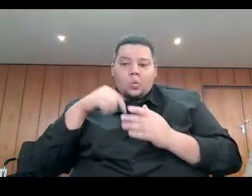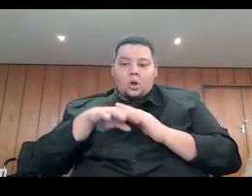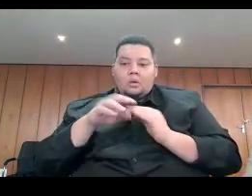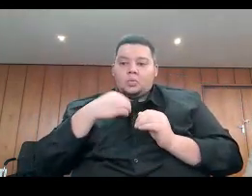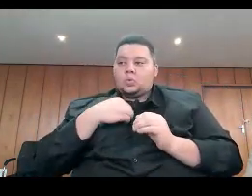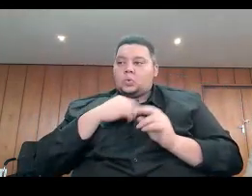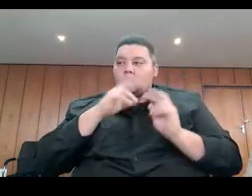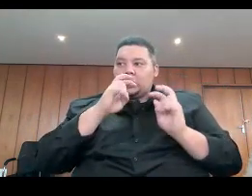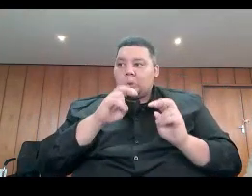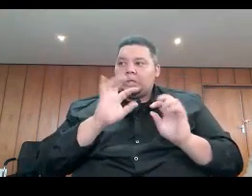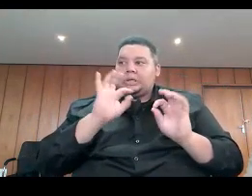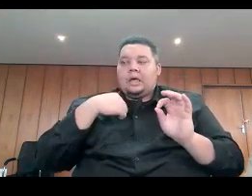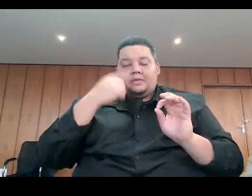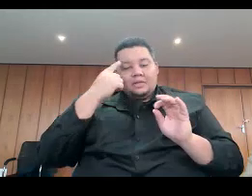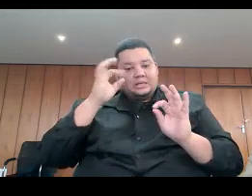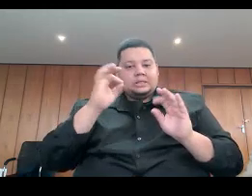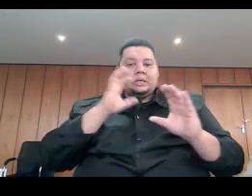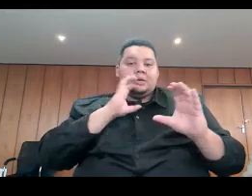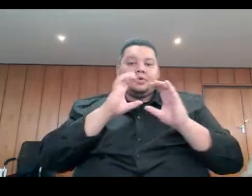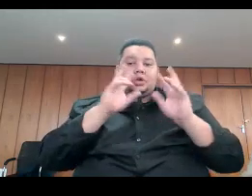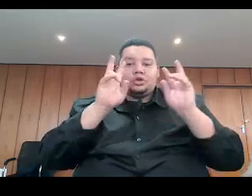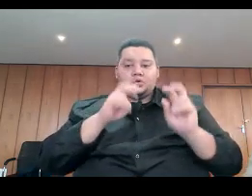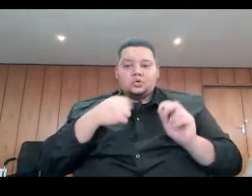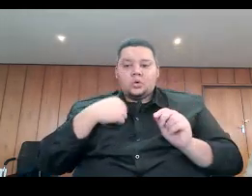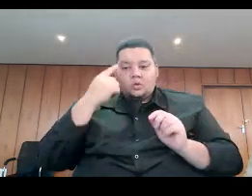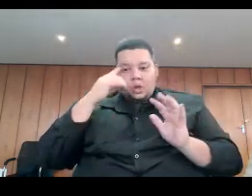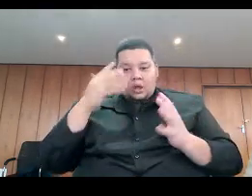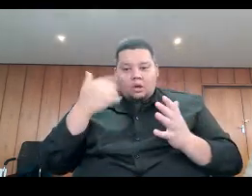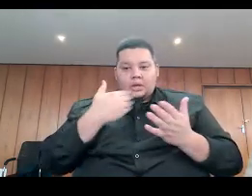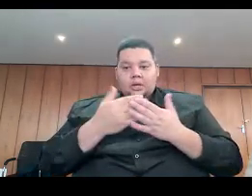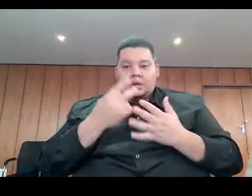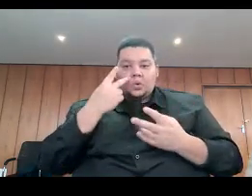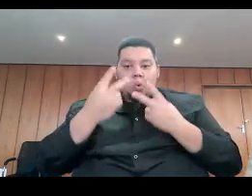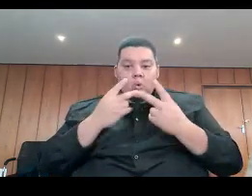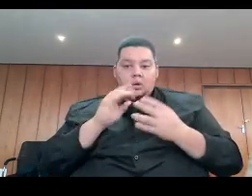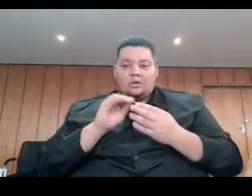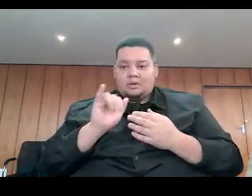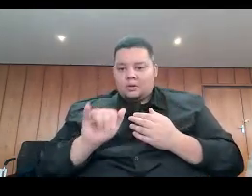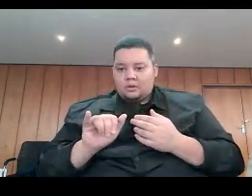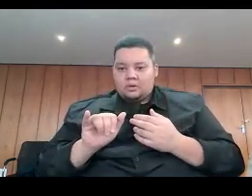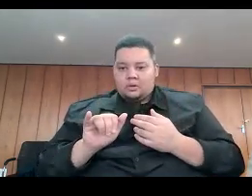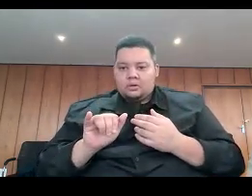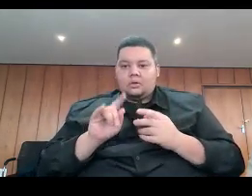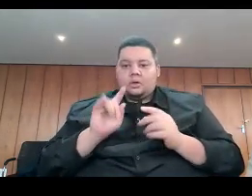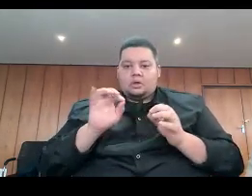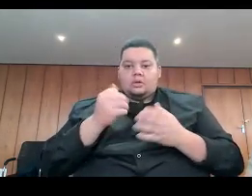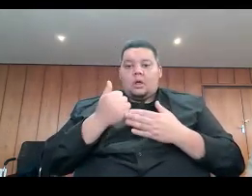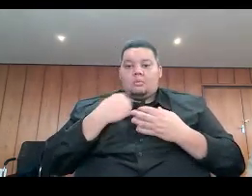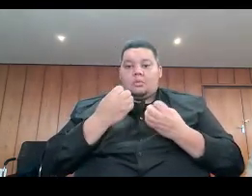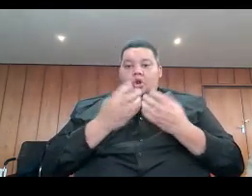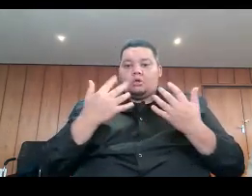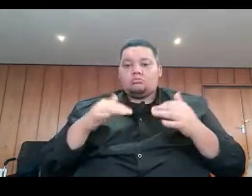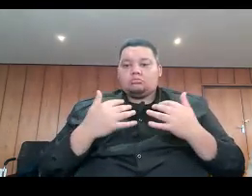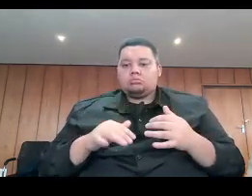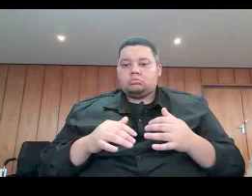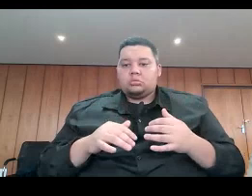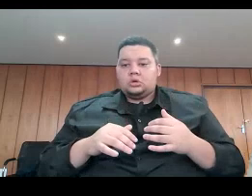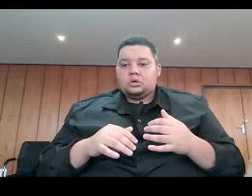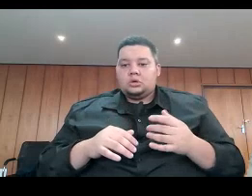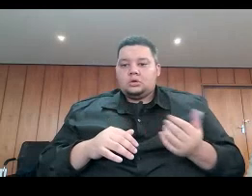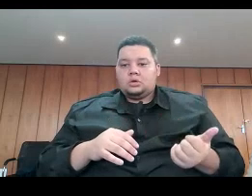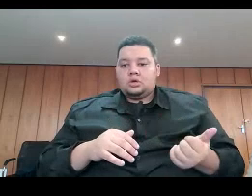issue. And I just thought, how can I look at this? And Prof. Kathard has been really helpful in helping me with that. Yeah, I mean,